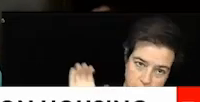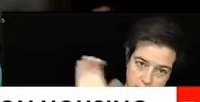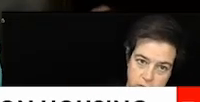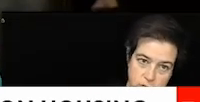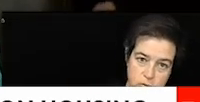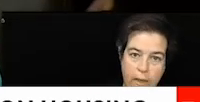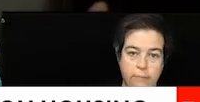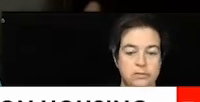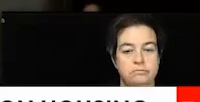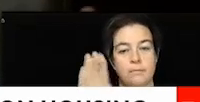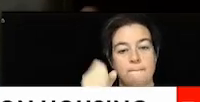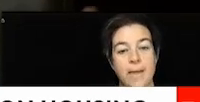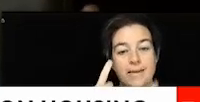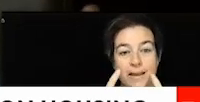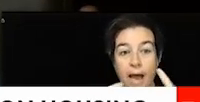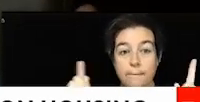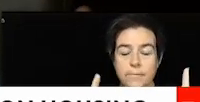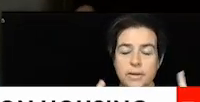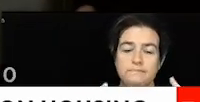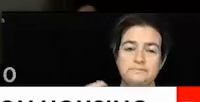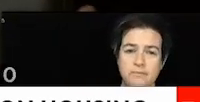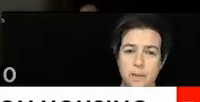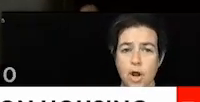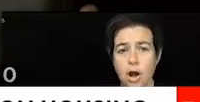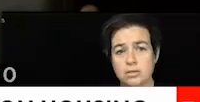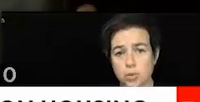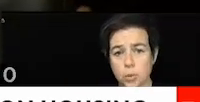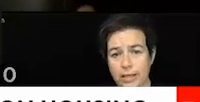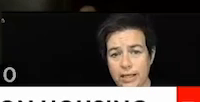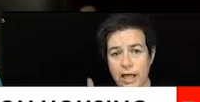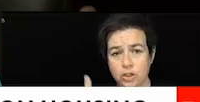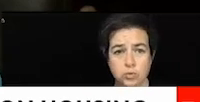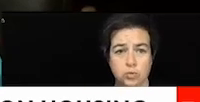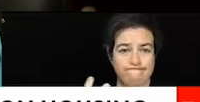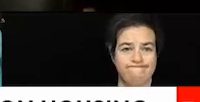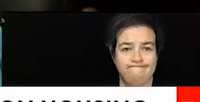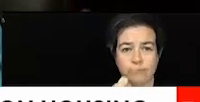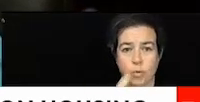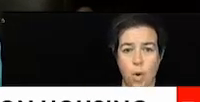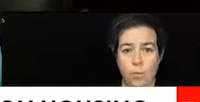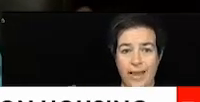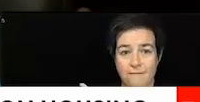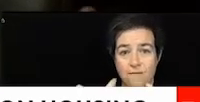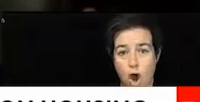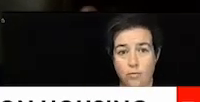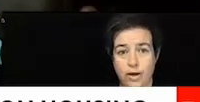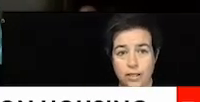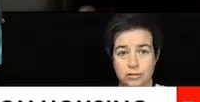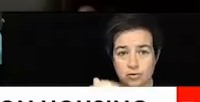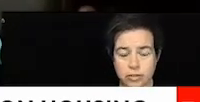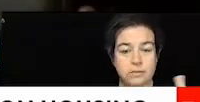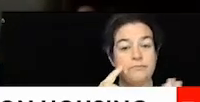happen. But there are also things that we can do to make the most of the construction that we already have. For